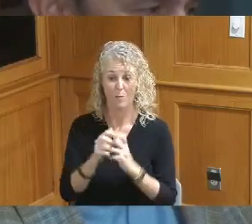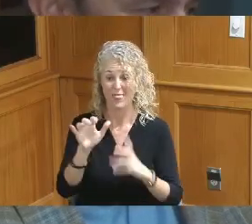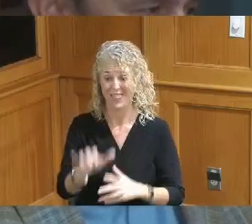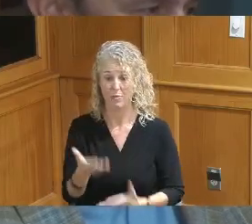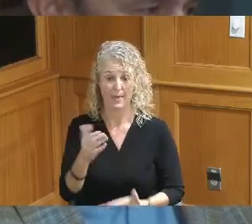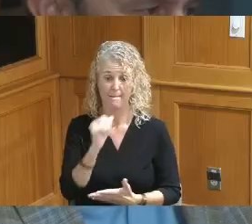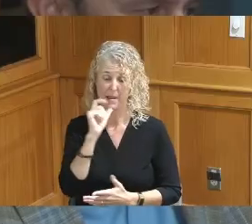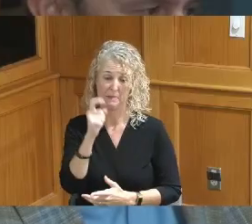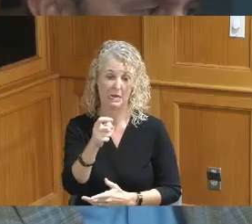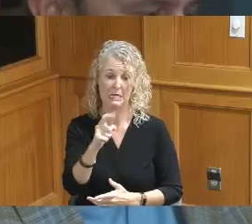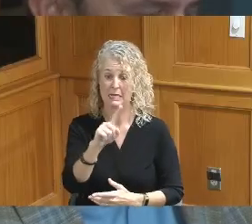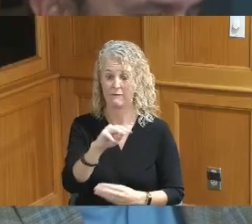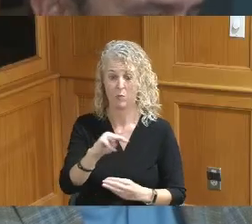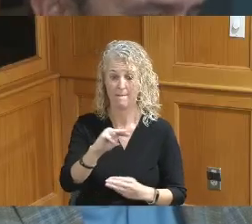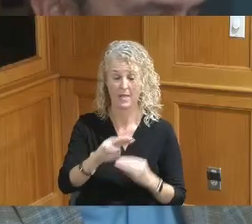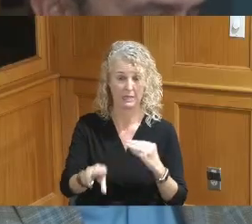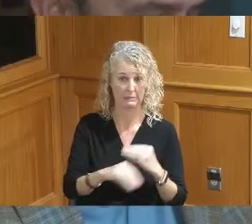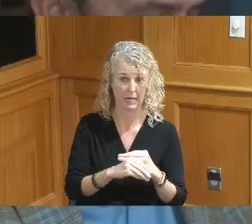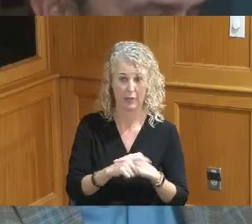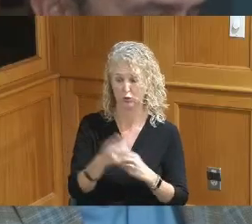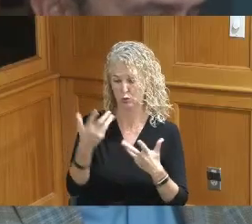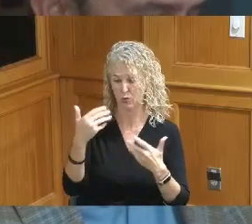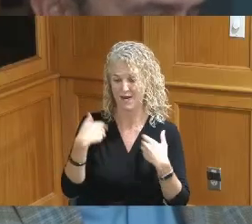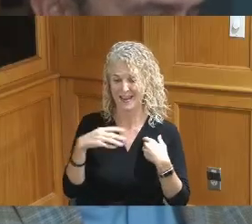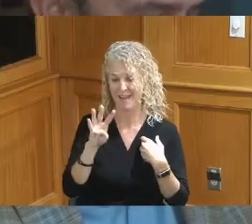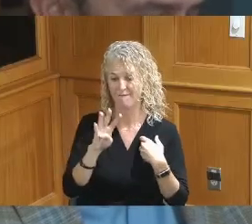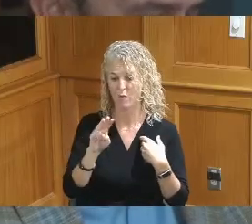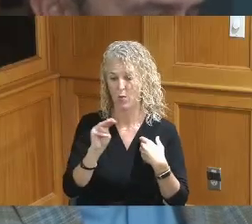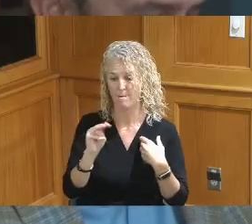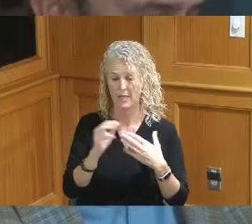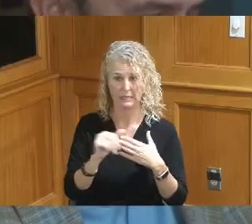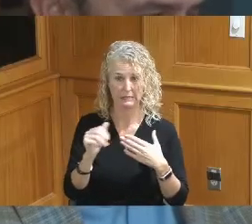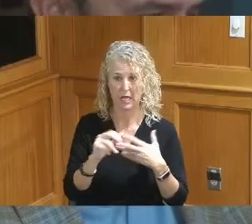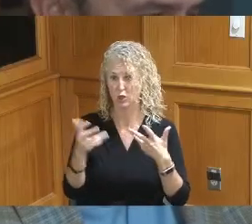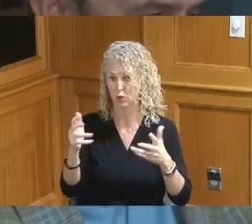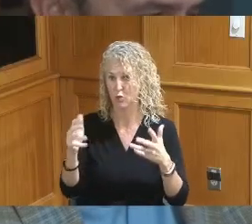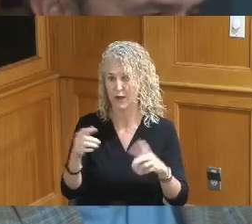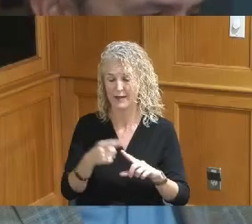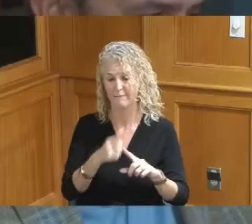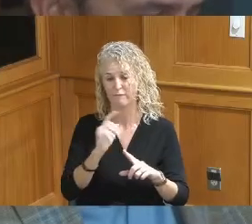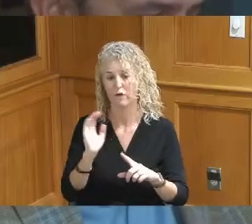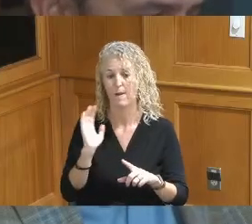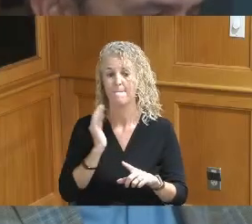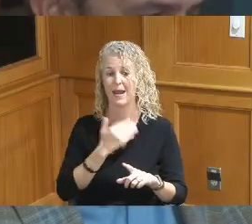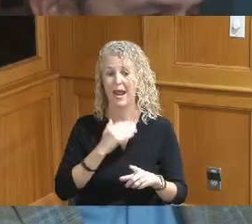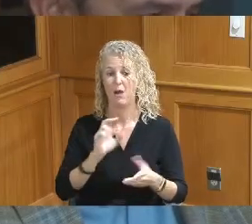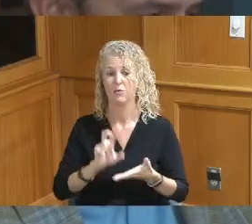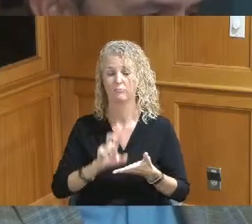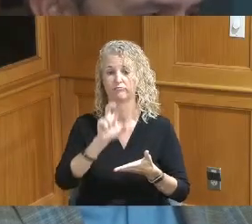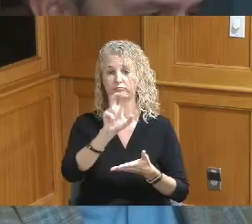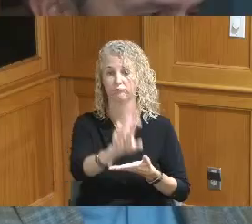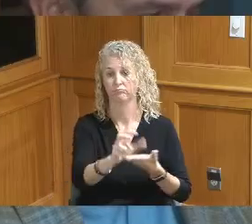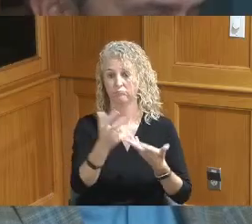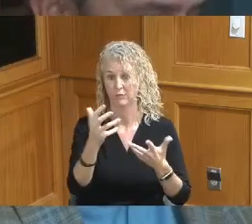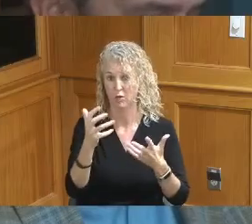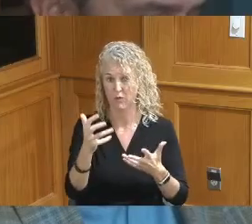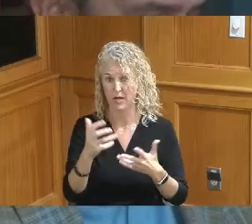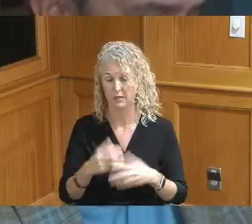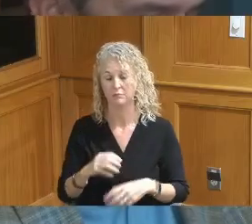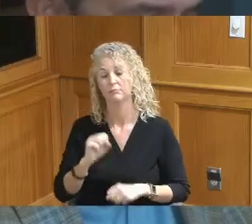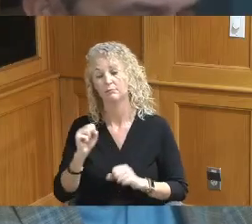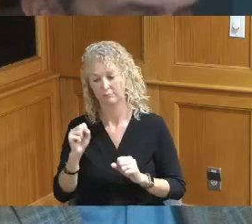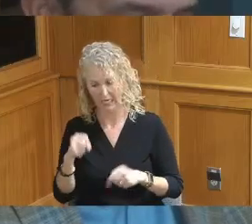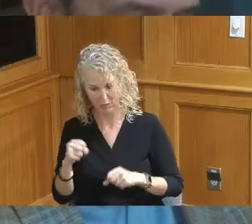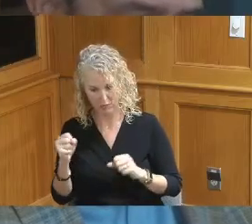might not have gave you no extra money because you already have a lot of money based on what we have given. I mean, we gave a lot of money. Now, of course,